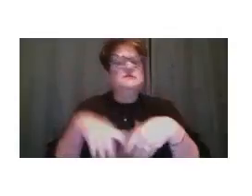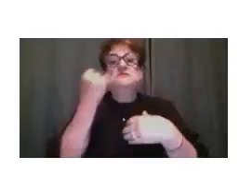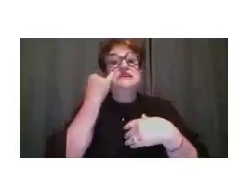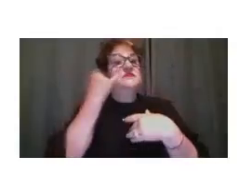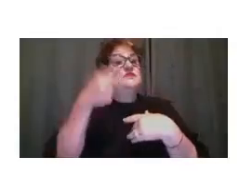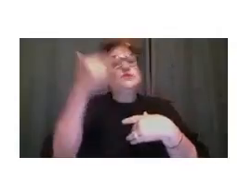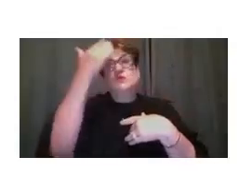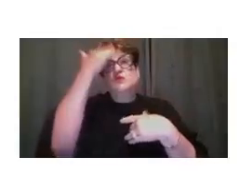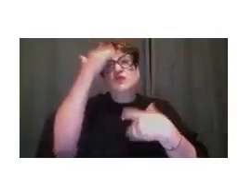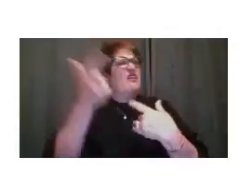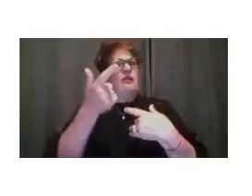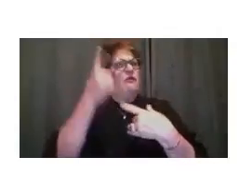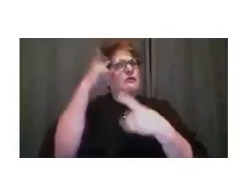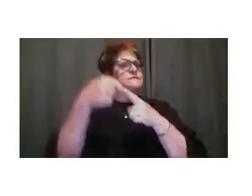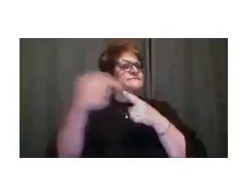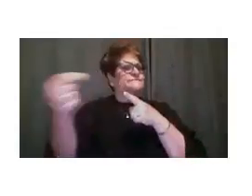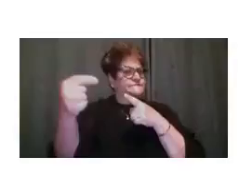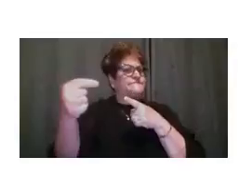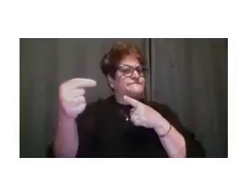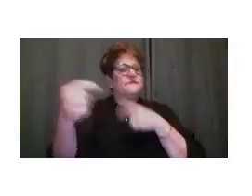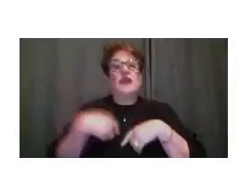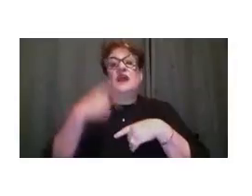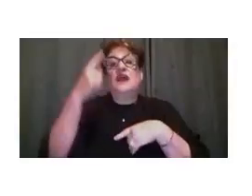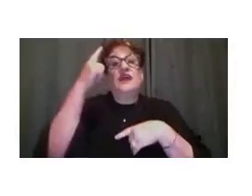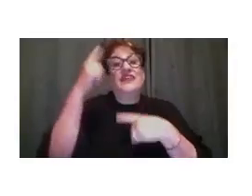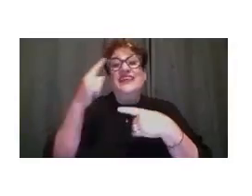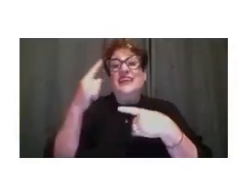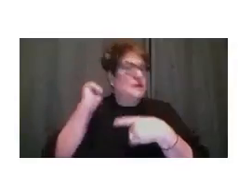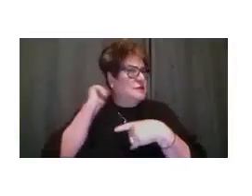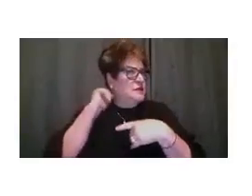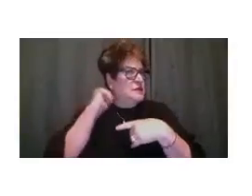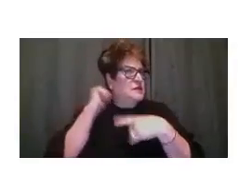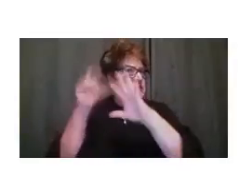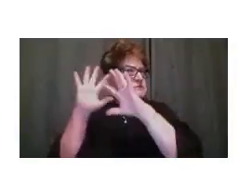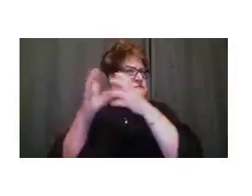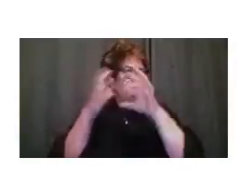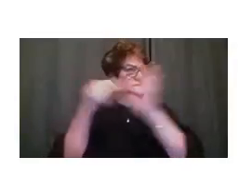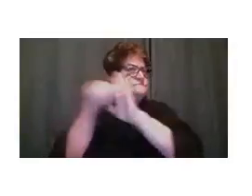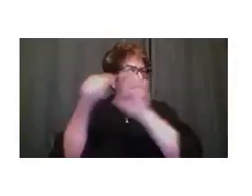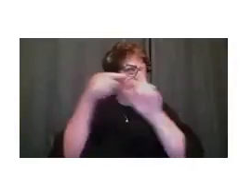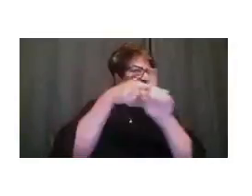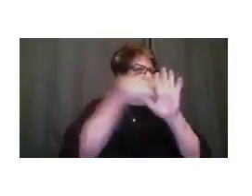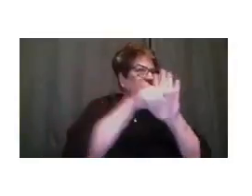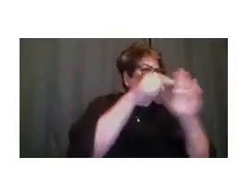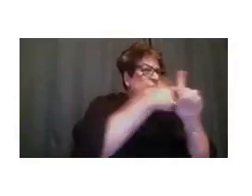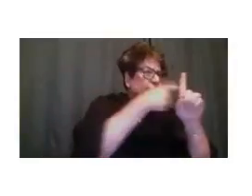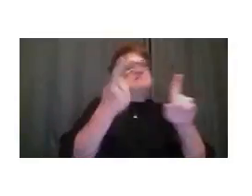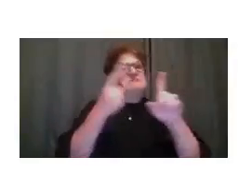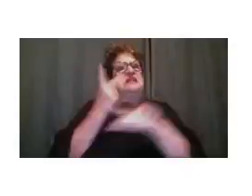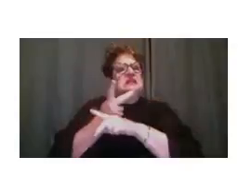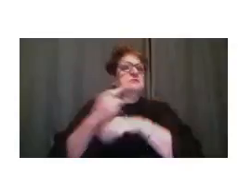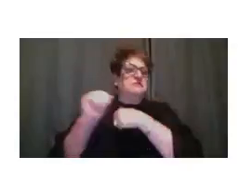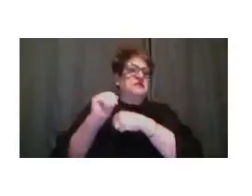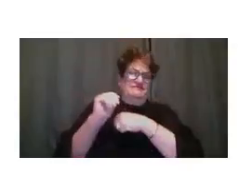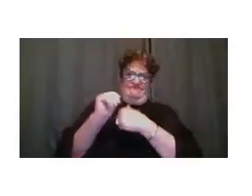don't agree with those prejudices. The unconscious sorting of information into categories may have been helpful to keep us safe in the early days